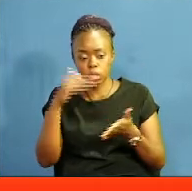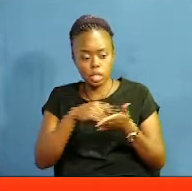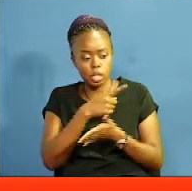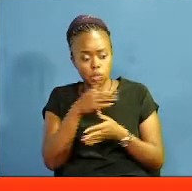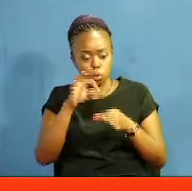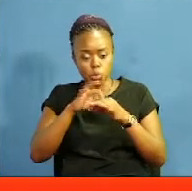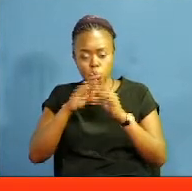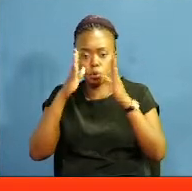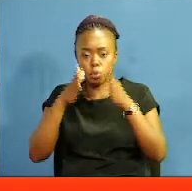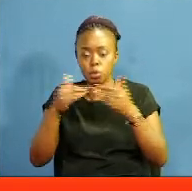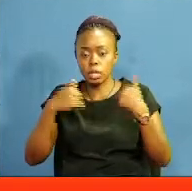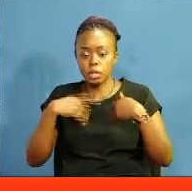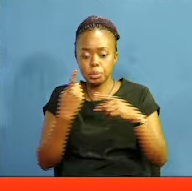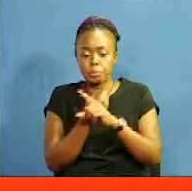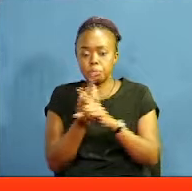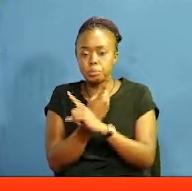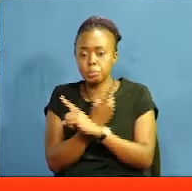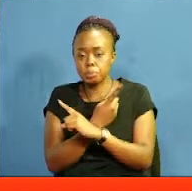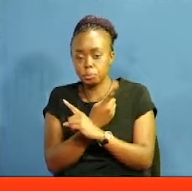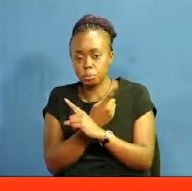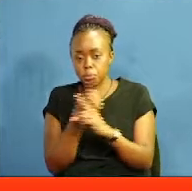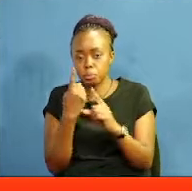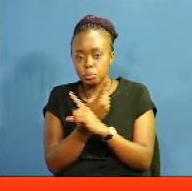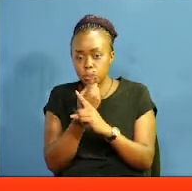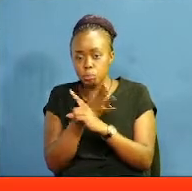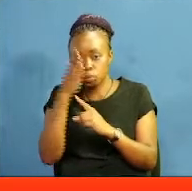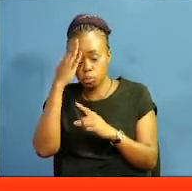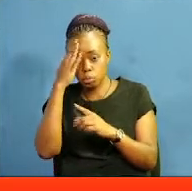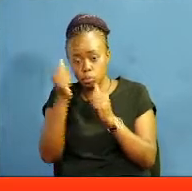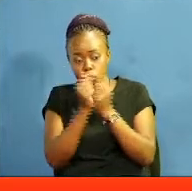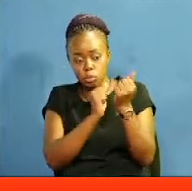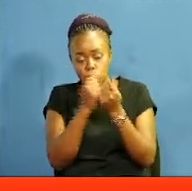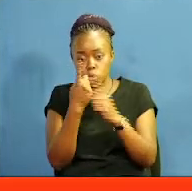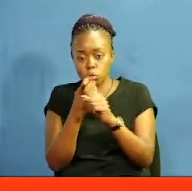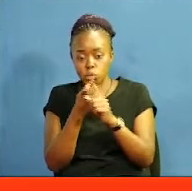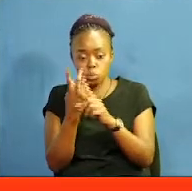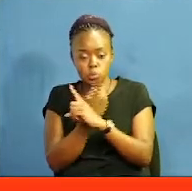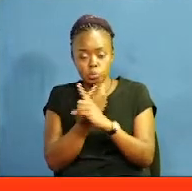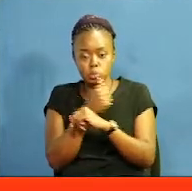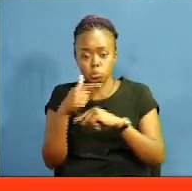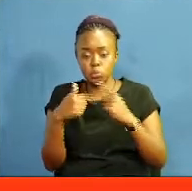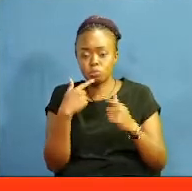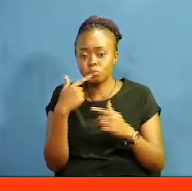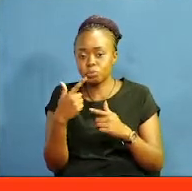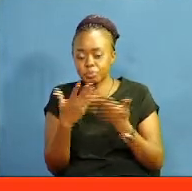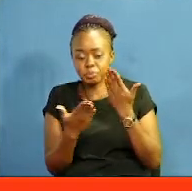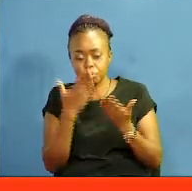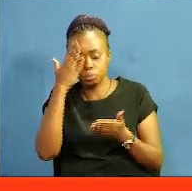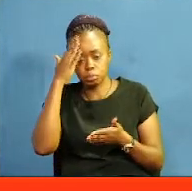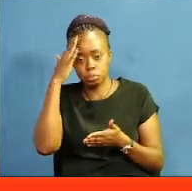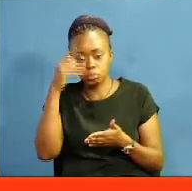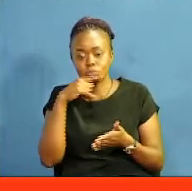those voters, you need to have different opinion shapers from different regions. So I